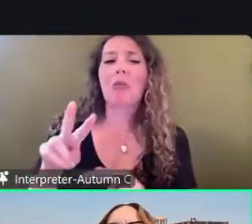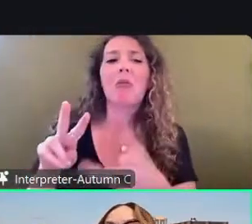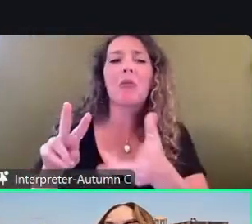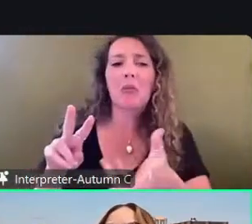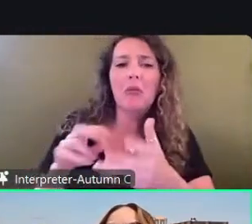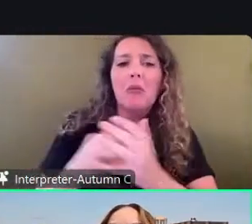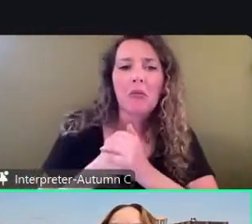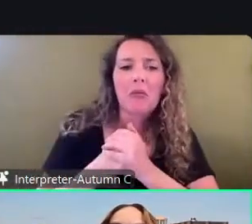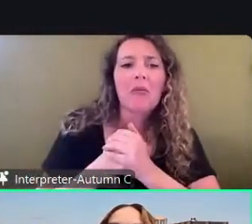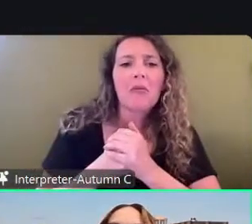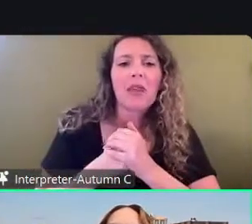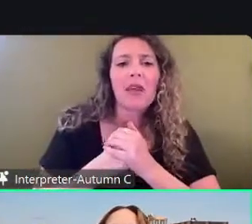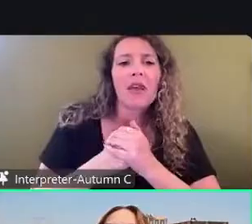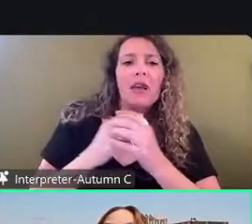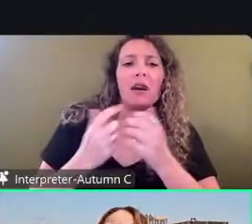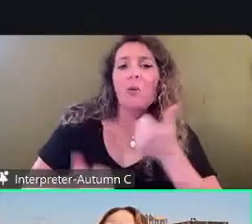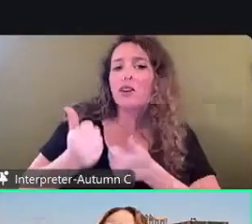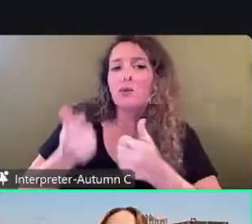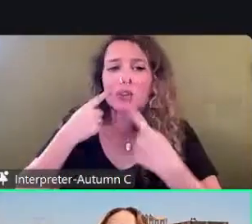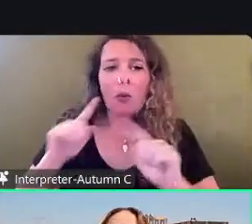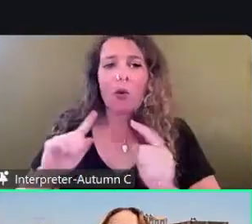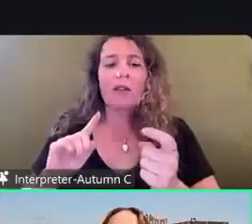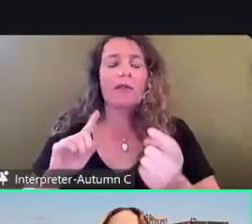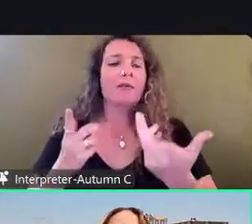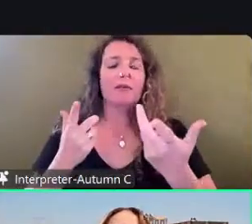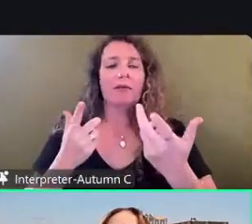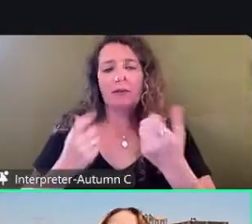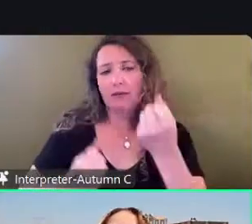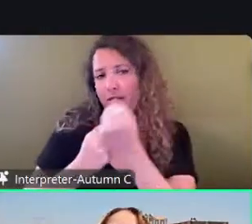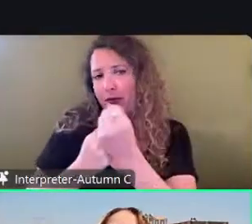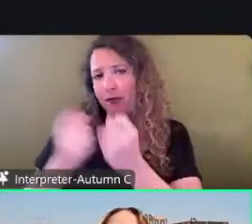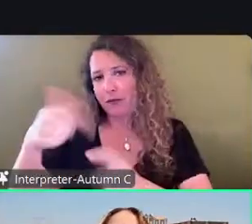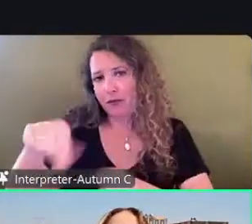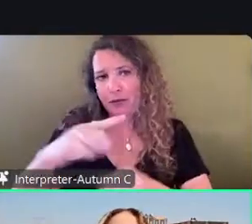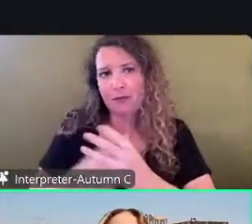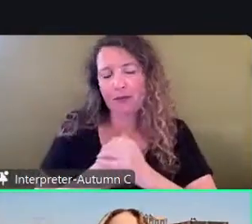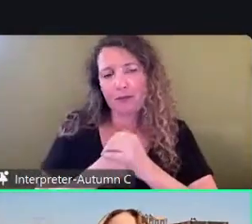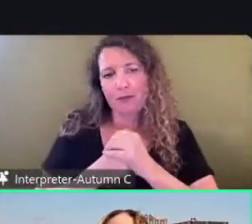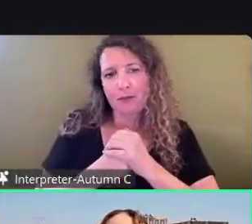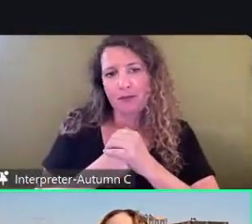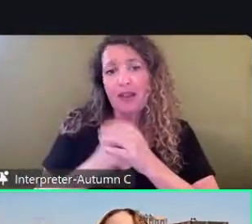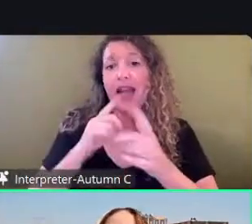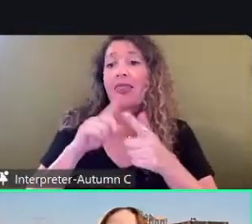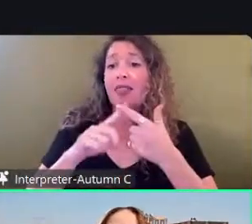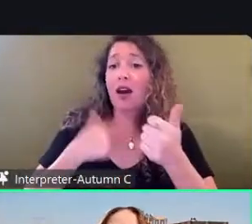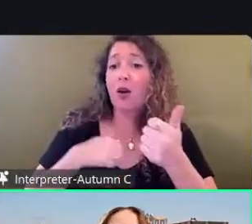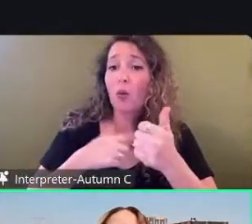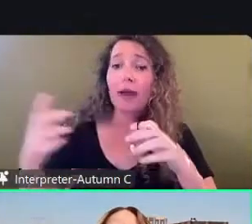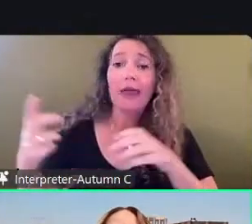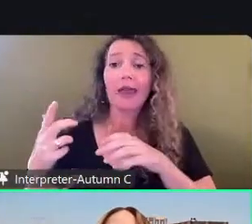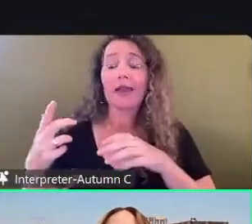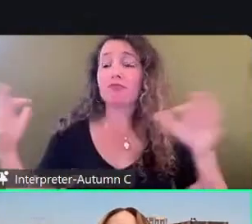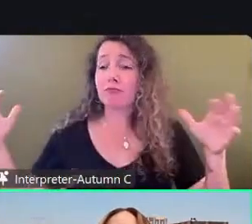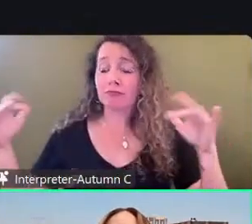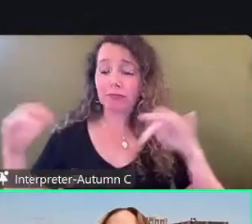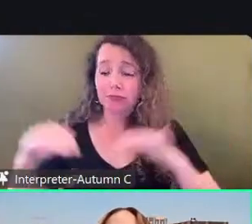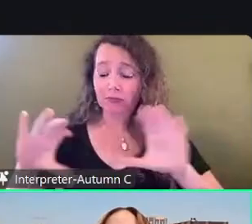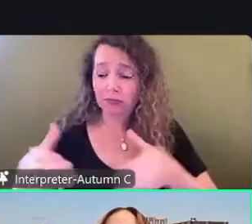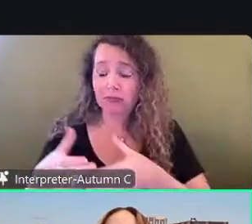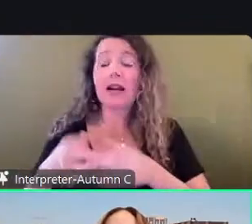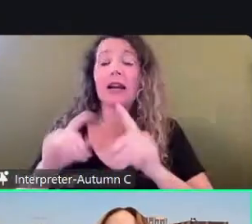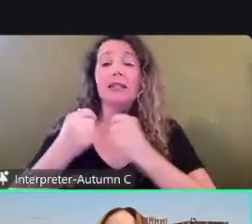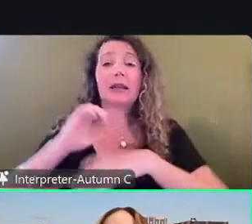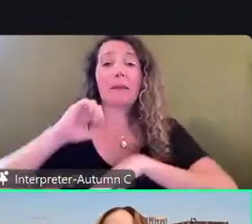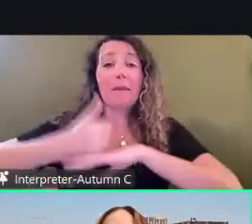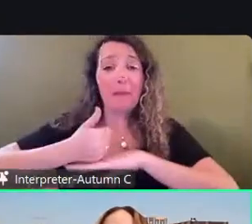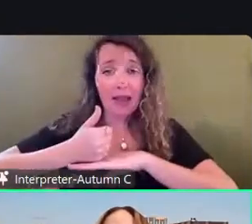shared anonymous platform. So then we come together in person for these team-based activities. And the first one is